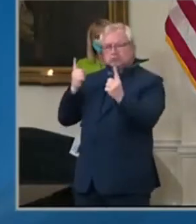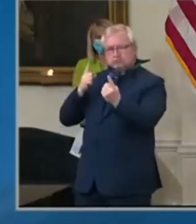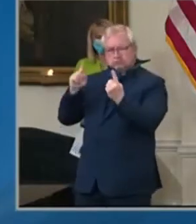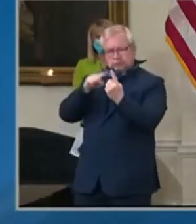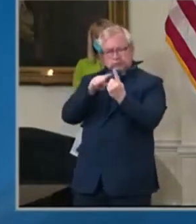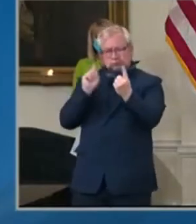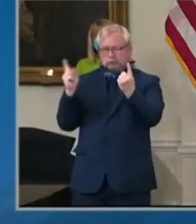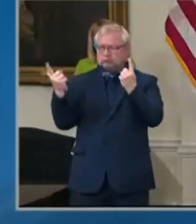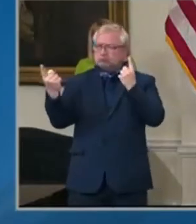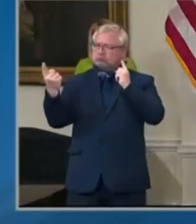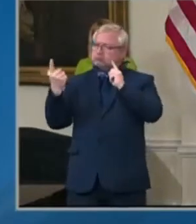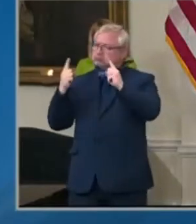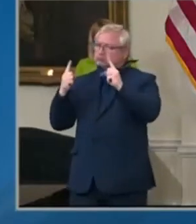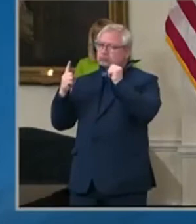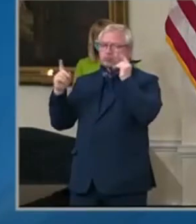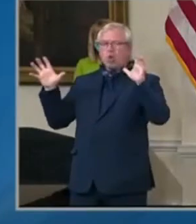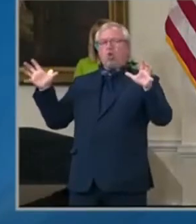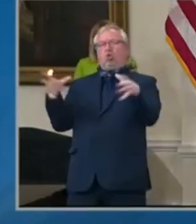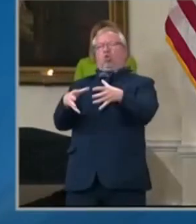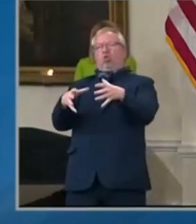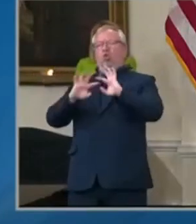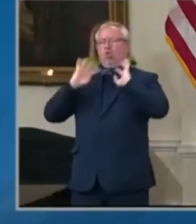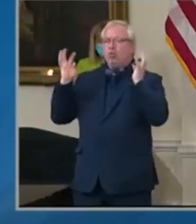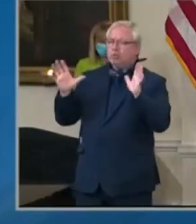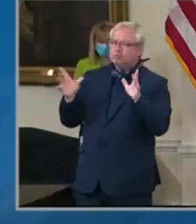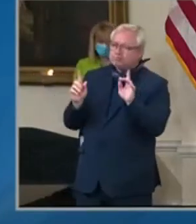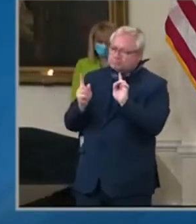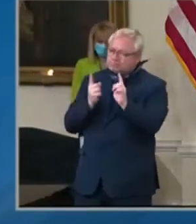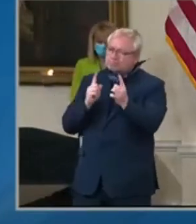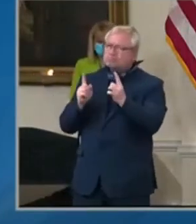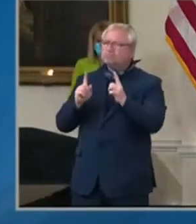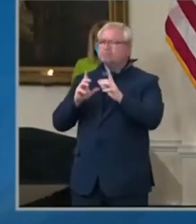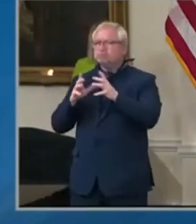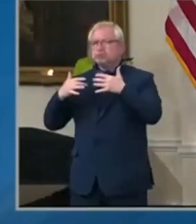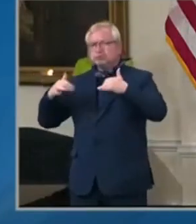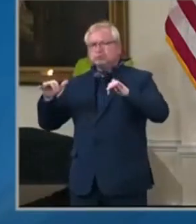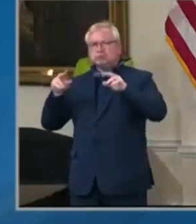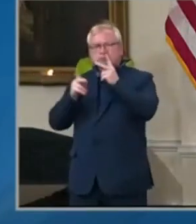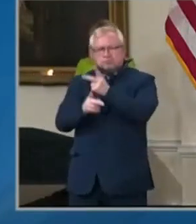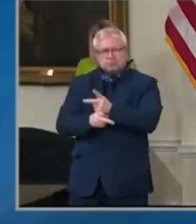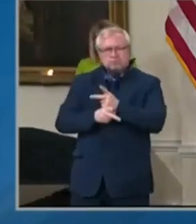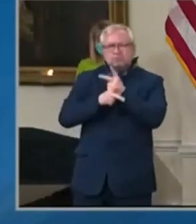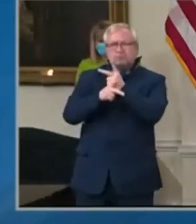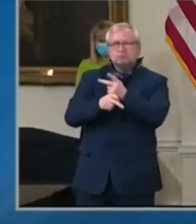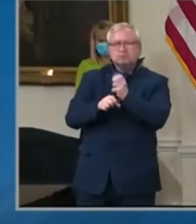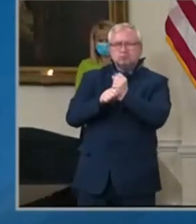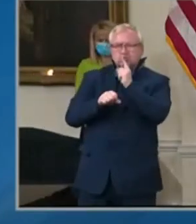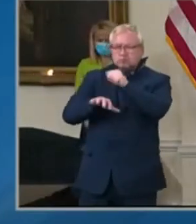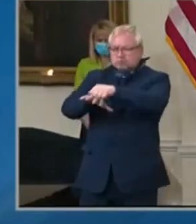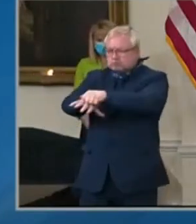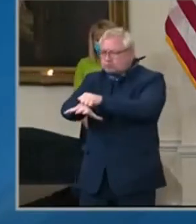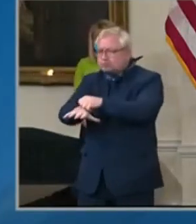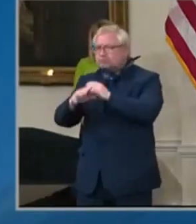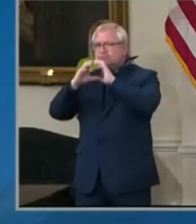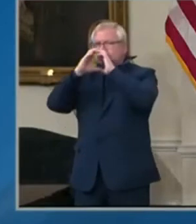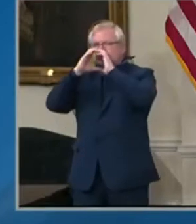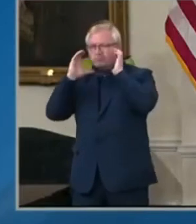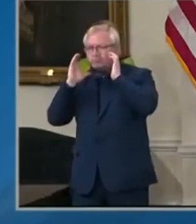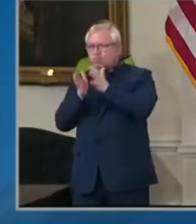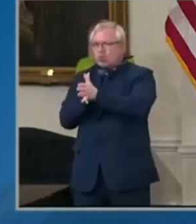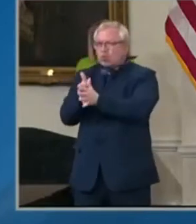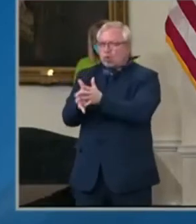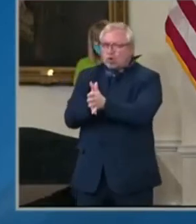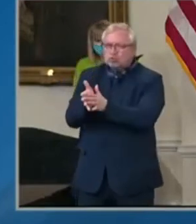gatherings, and they should continue to practice physical distancing and to take precautions to protect themselves, their